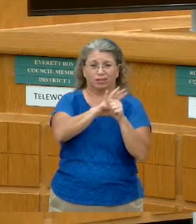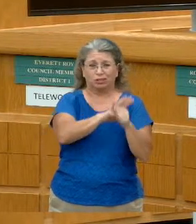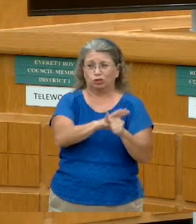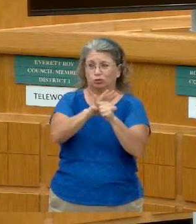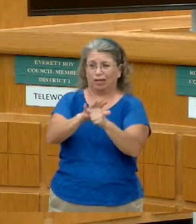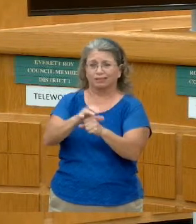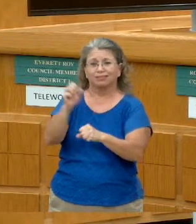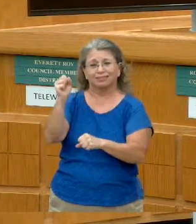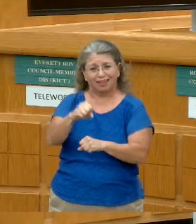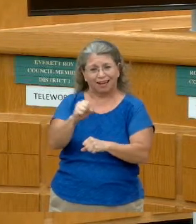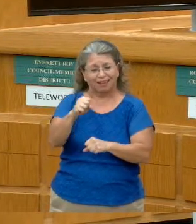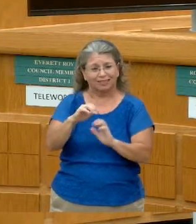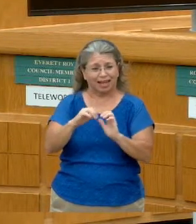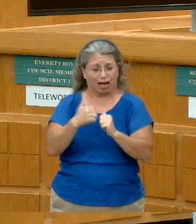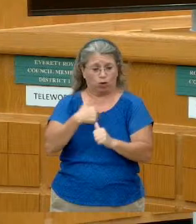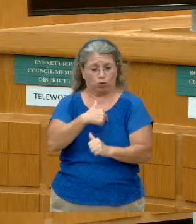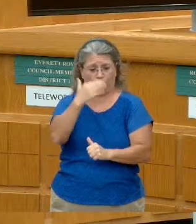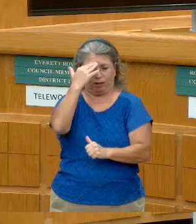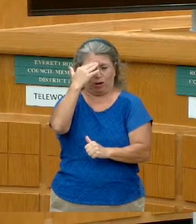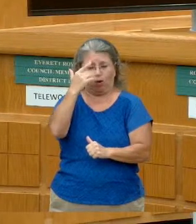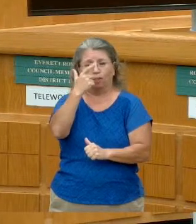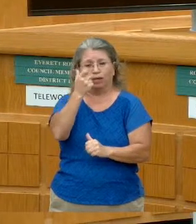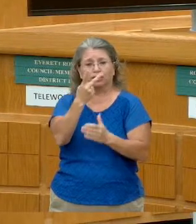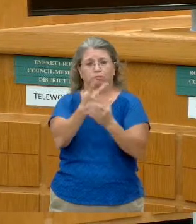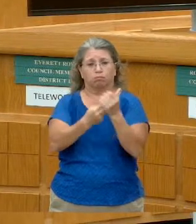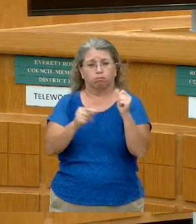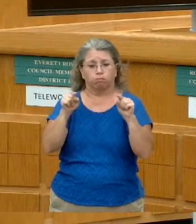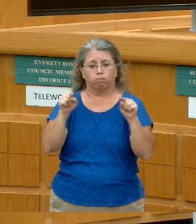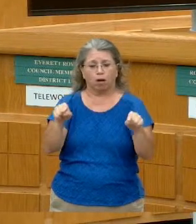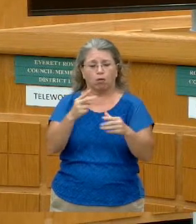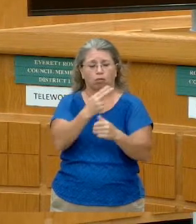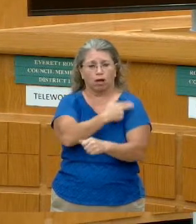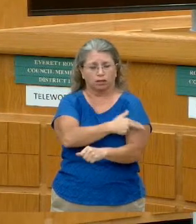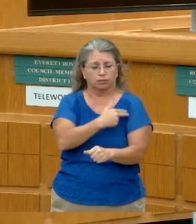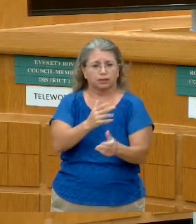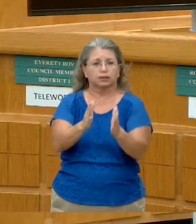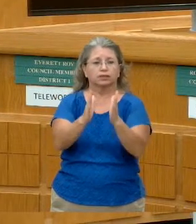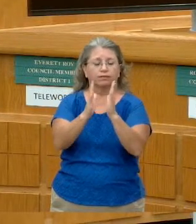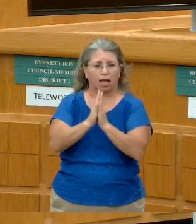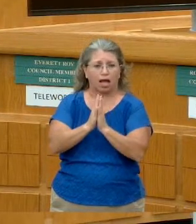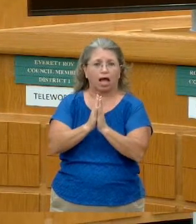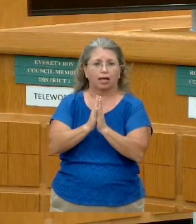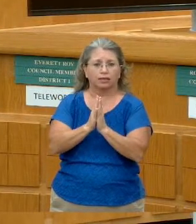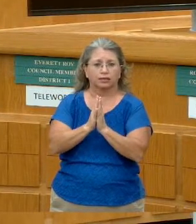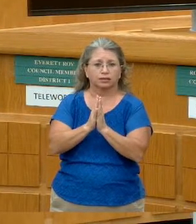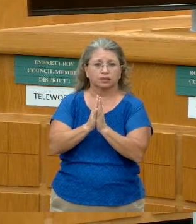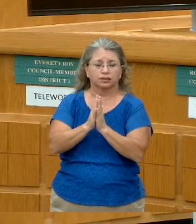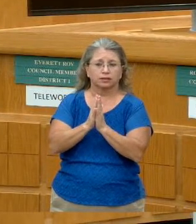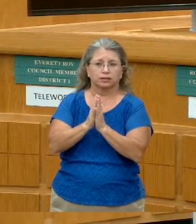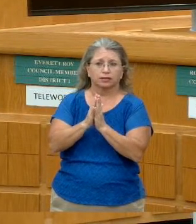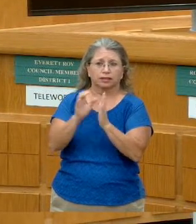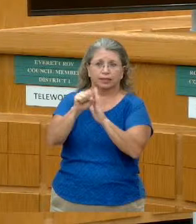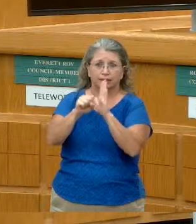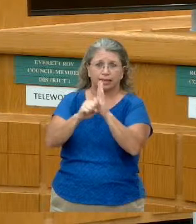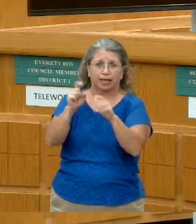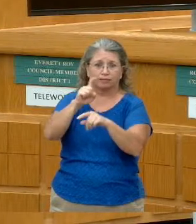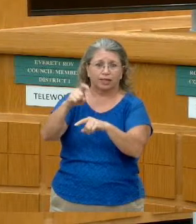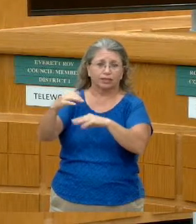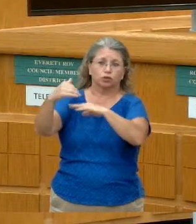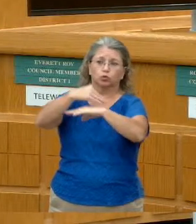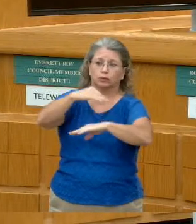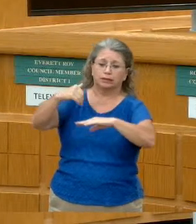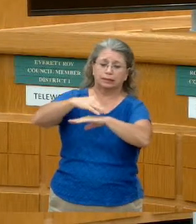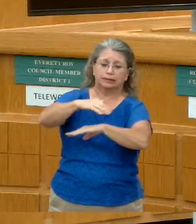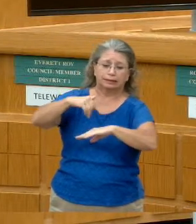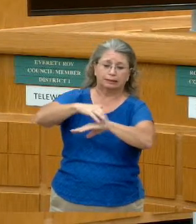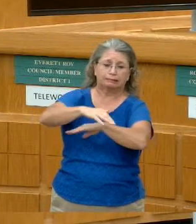do you know? They have, both institutions have asked for the state of Texas to help with nurses for staffing. So, a lot of it,